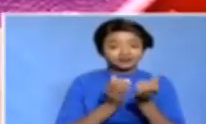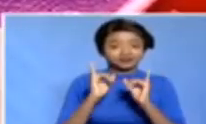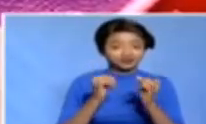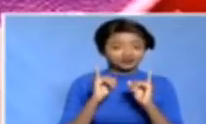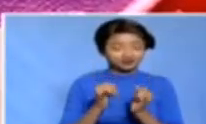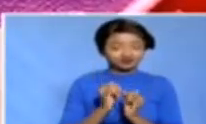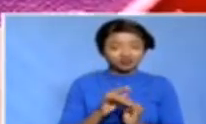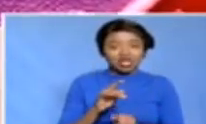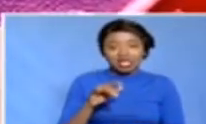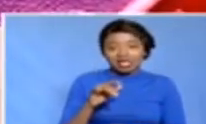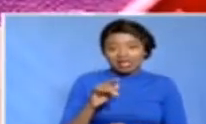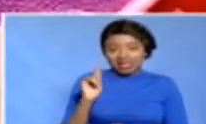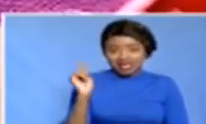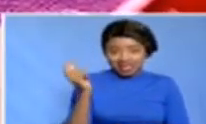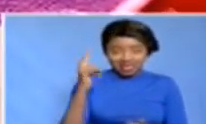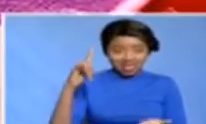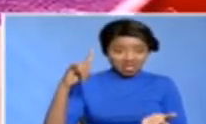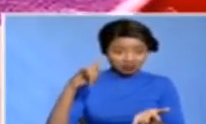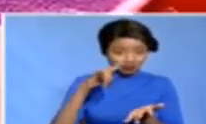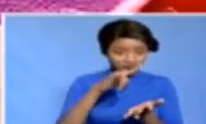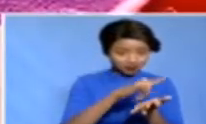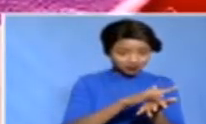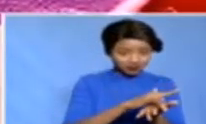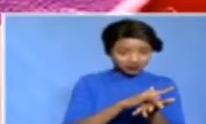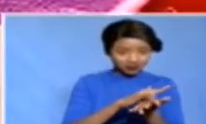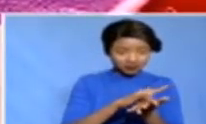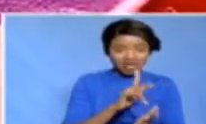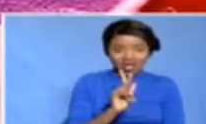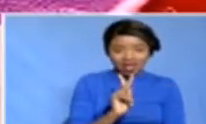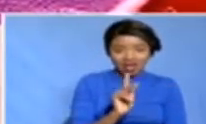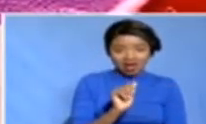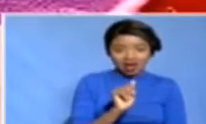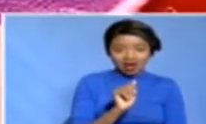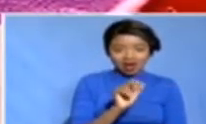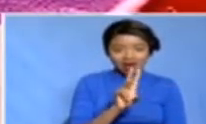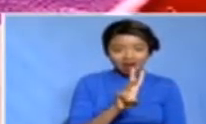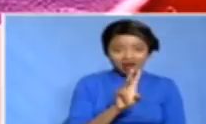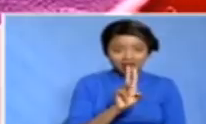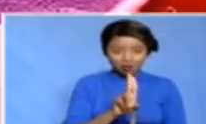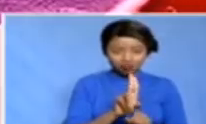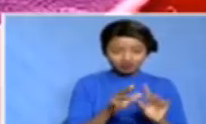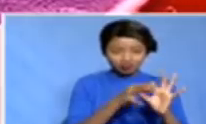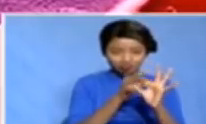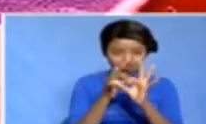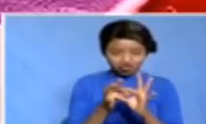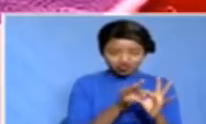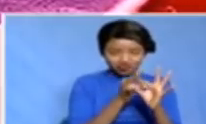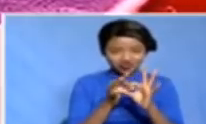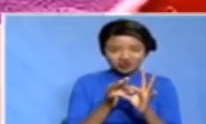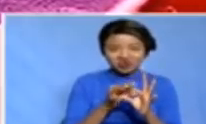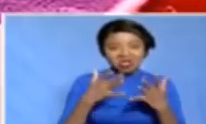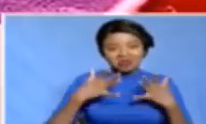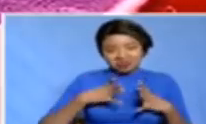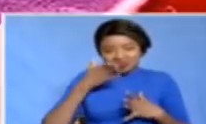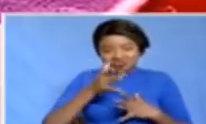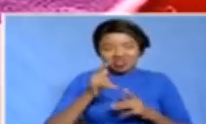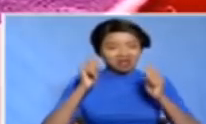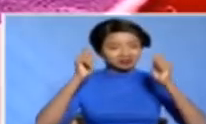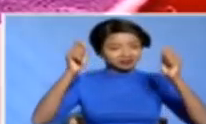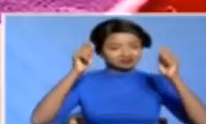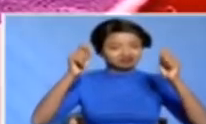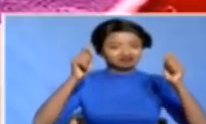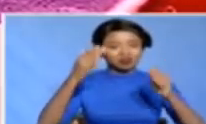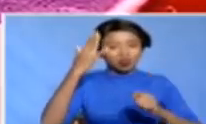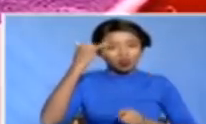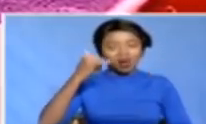The Kenya Aviation Workers Union, KAWU, has issued a 7-day strike notice to the Kenya Airports Authority demanding the exit of the managing